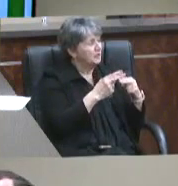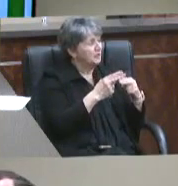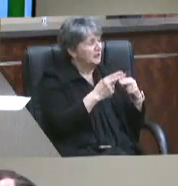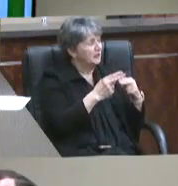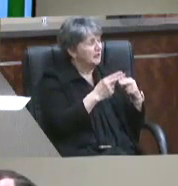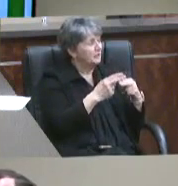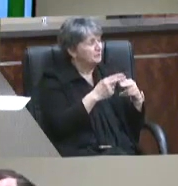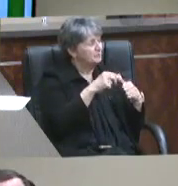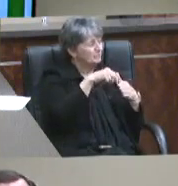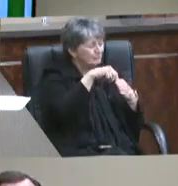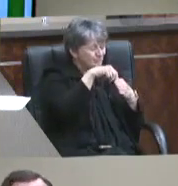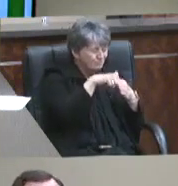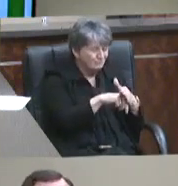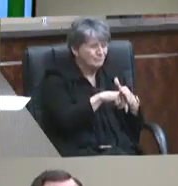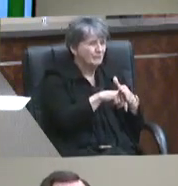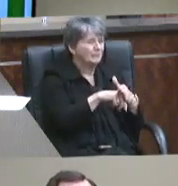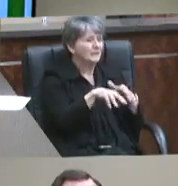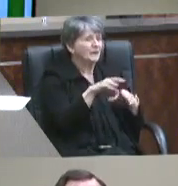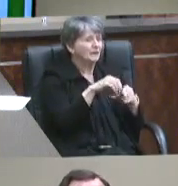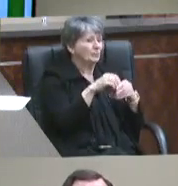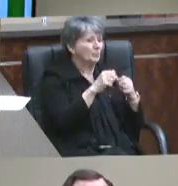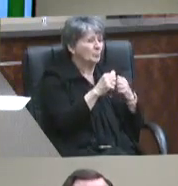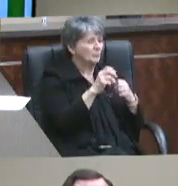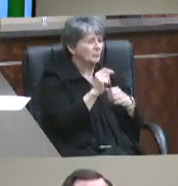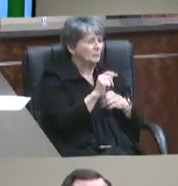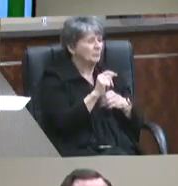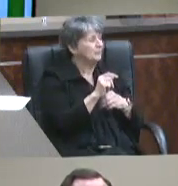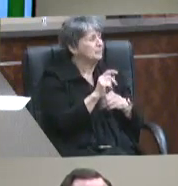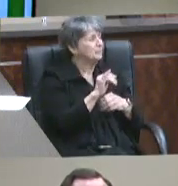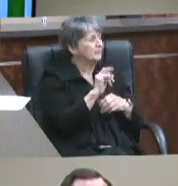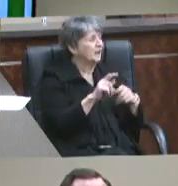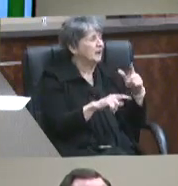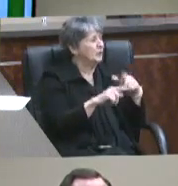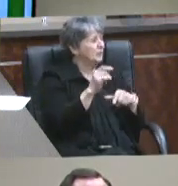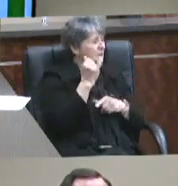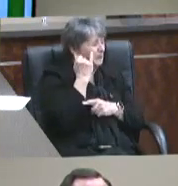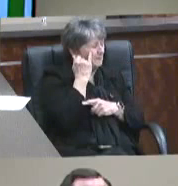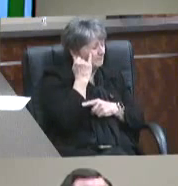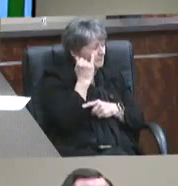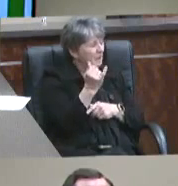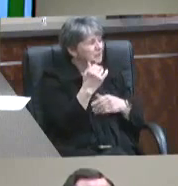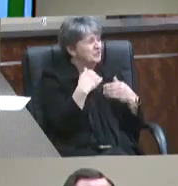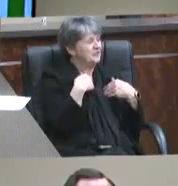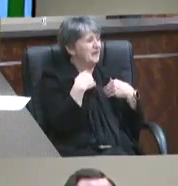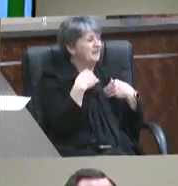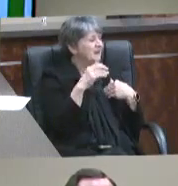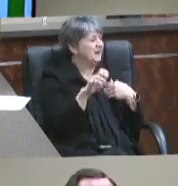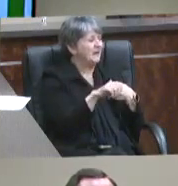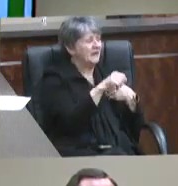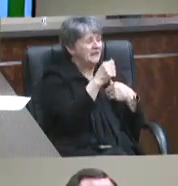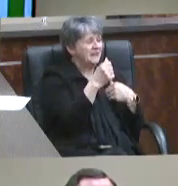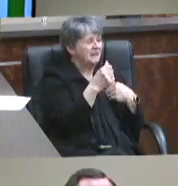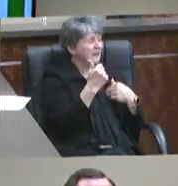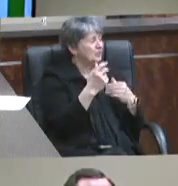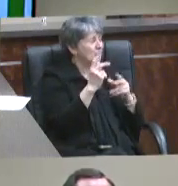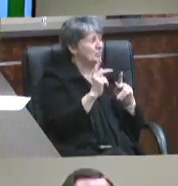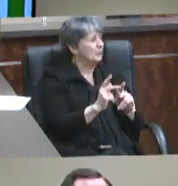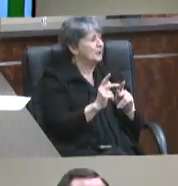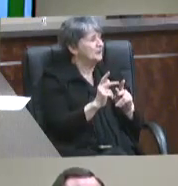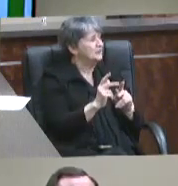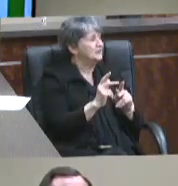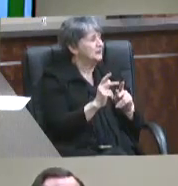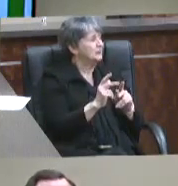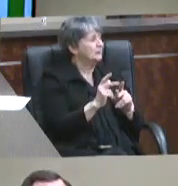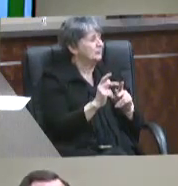deeply engraved in it. I couldn't imagine having anybody else turning out such